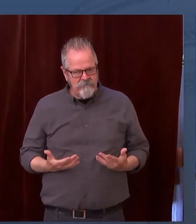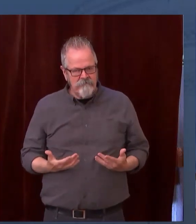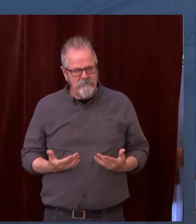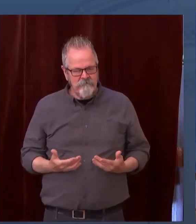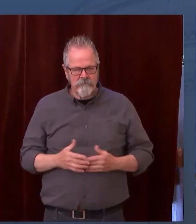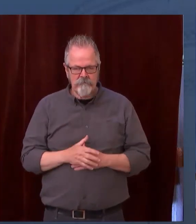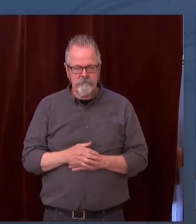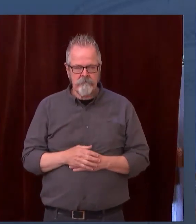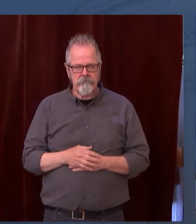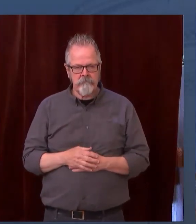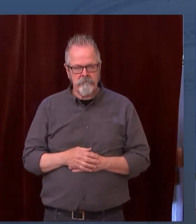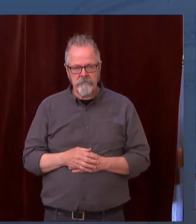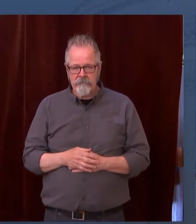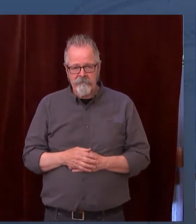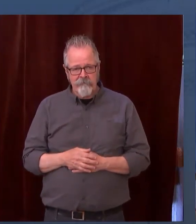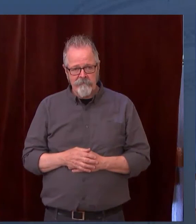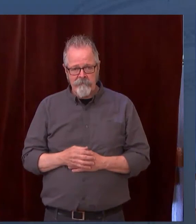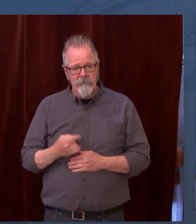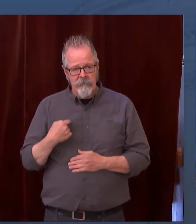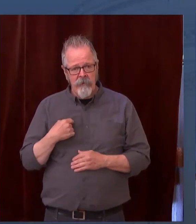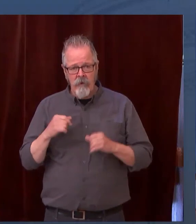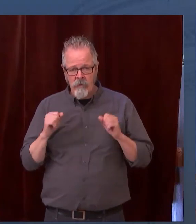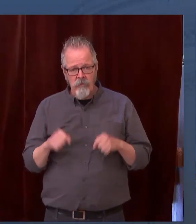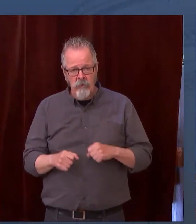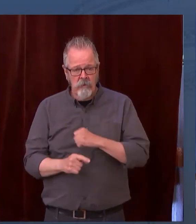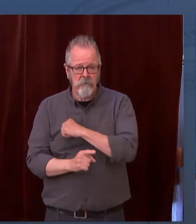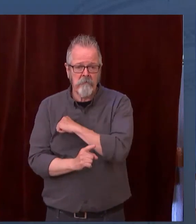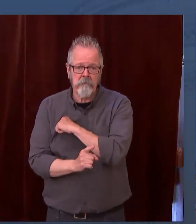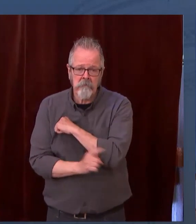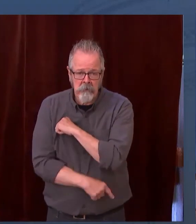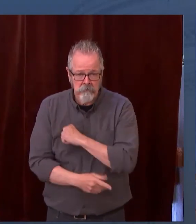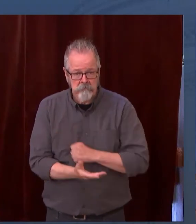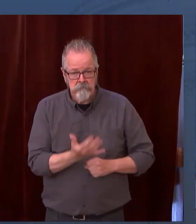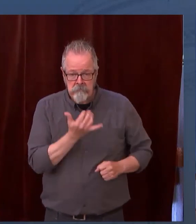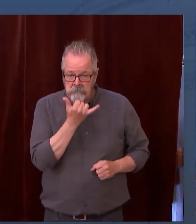they would comply. So thank you for the intelligence. We'll act accordingly.